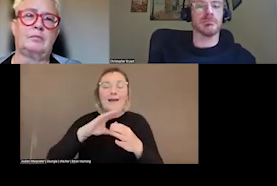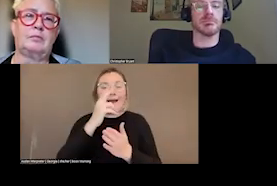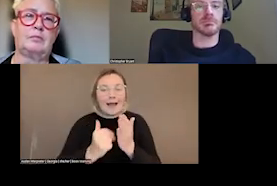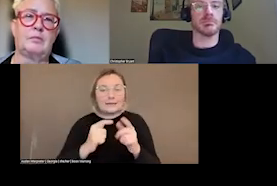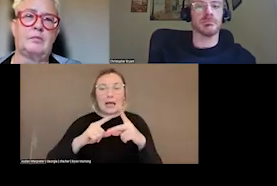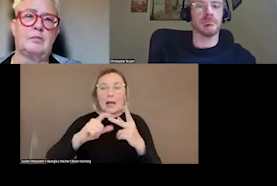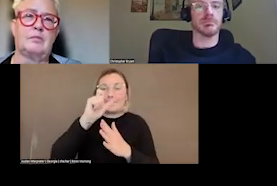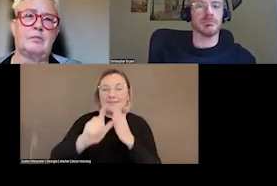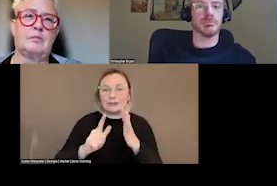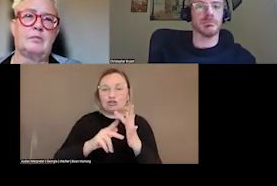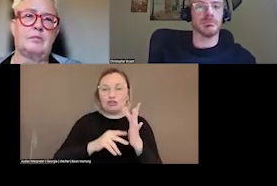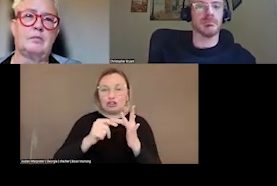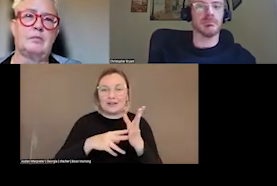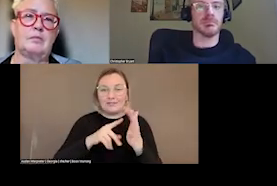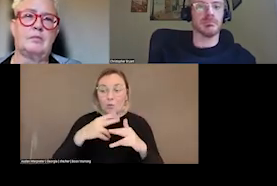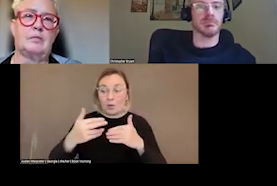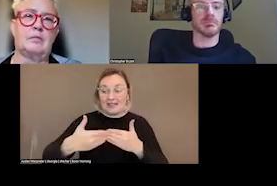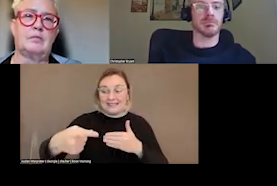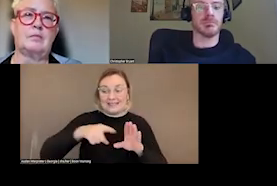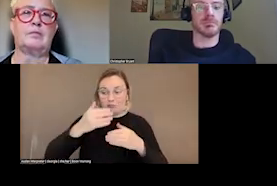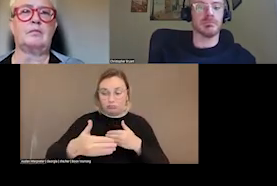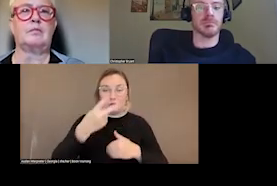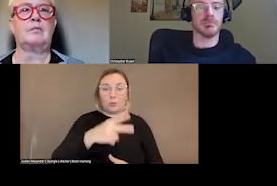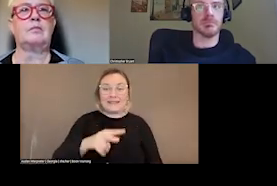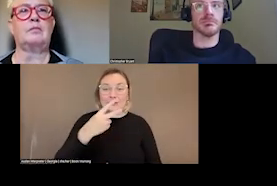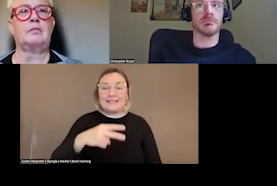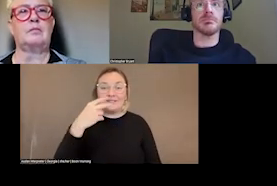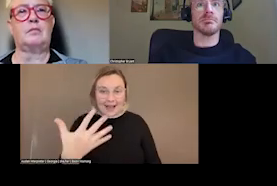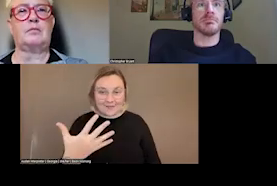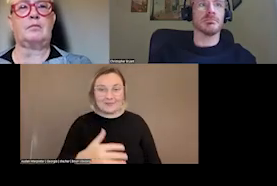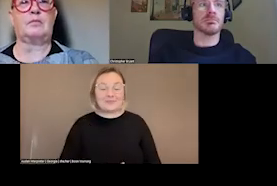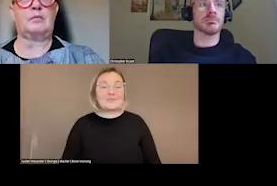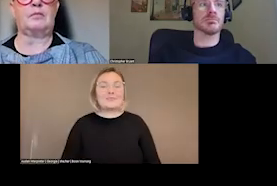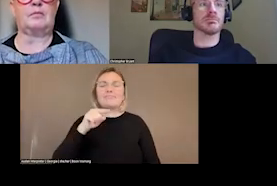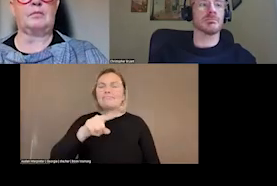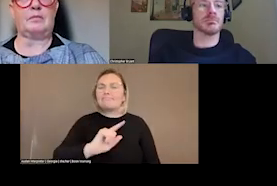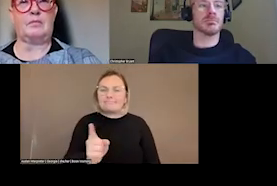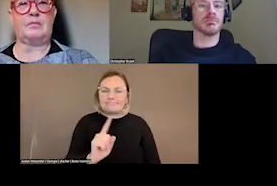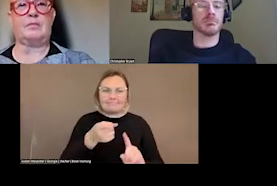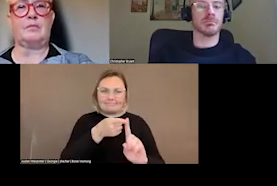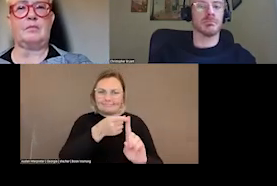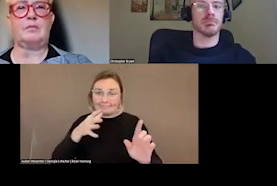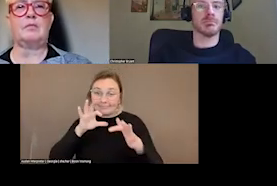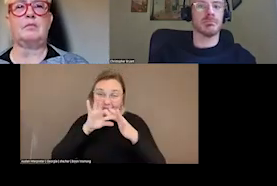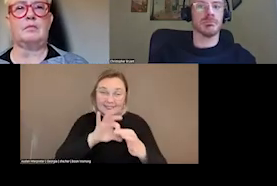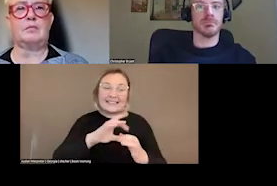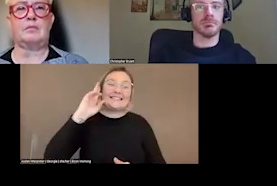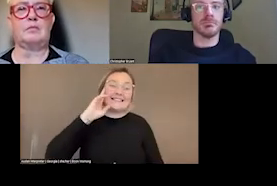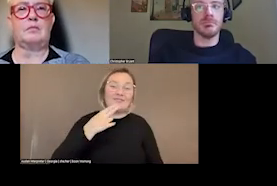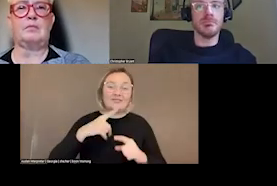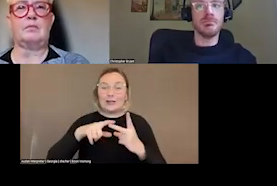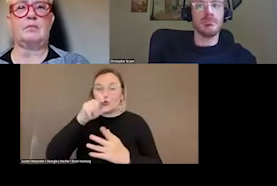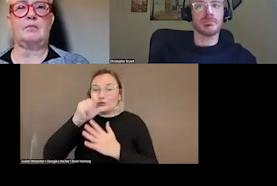disability initiatives for this coming year, 2025. This initiative is specifically for deaf and